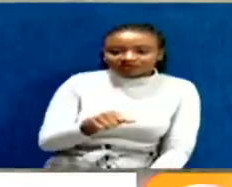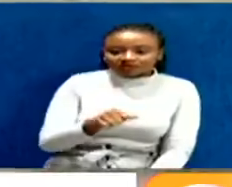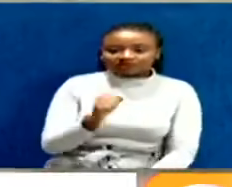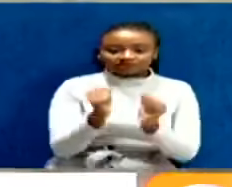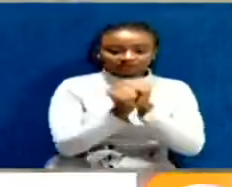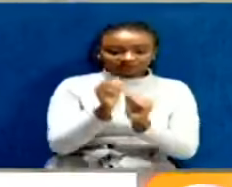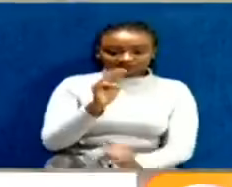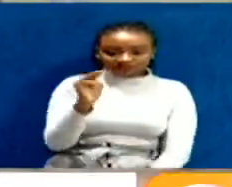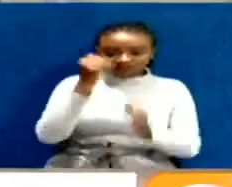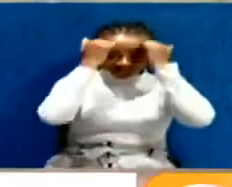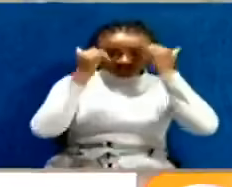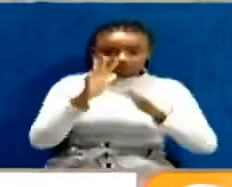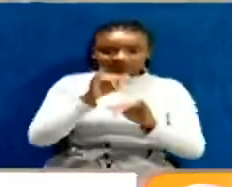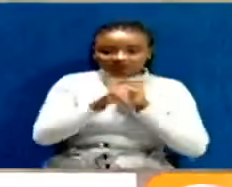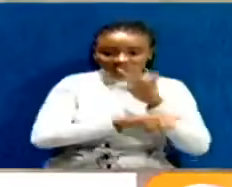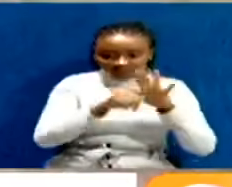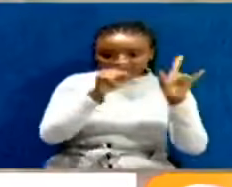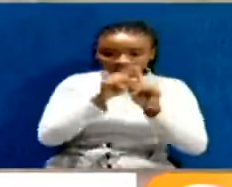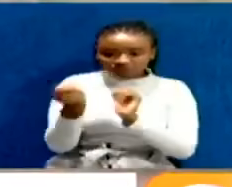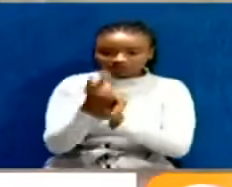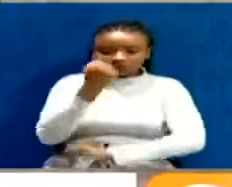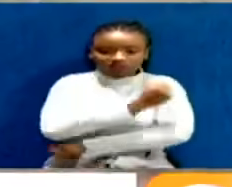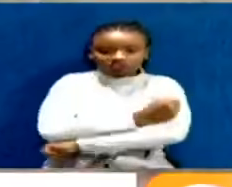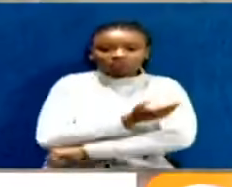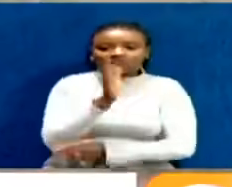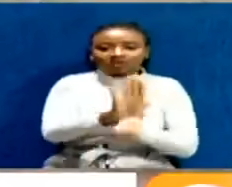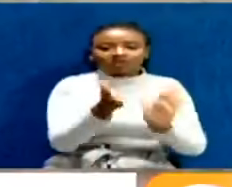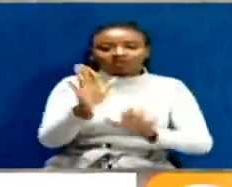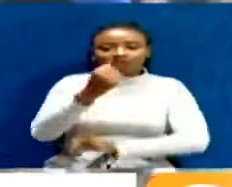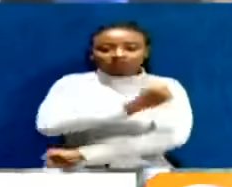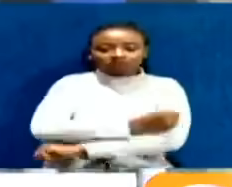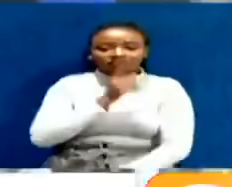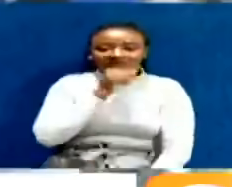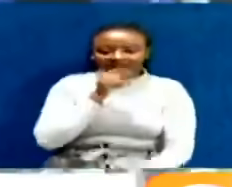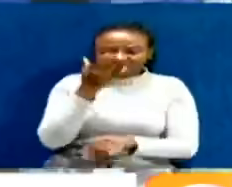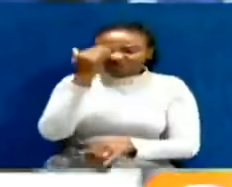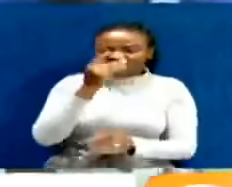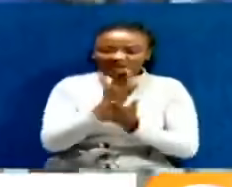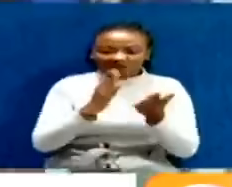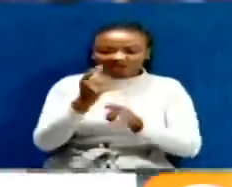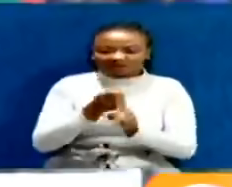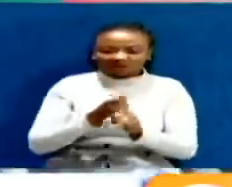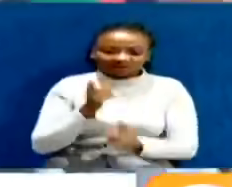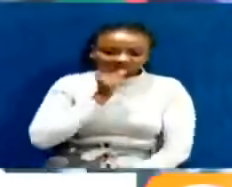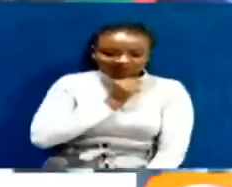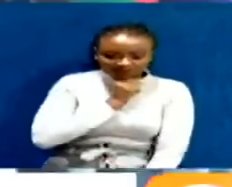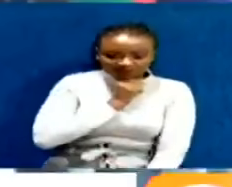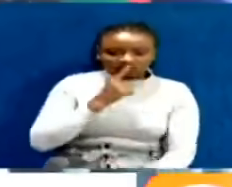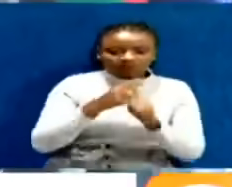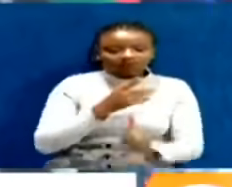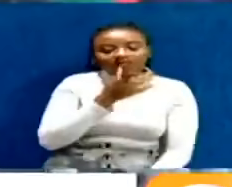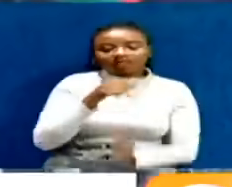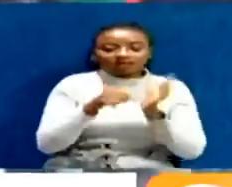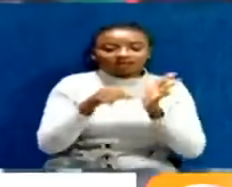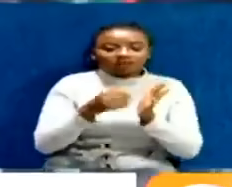Over 10 million learners in primary and secondary schools have resumed learning after their midterm break. But a crisis in the